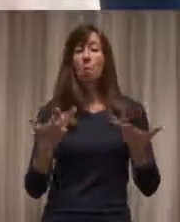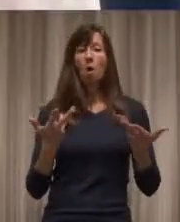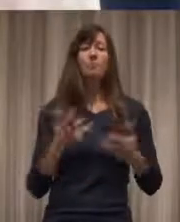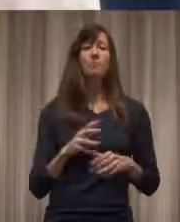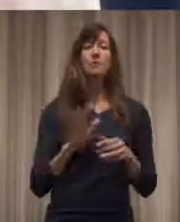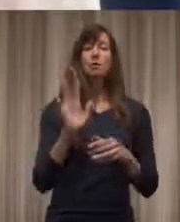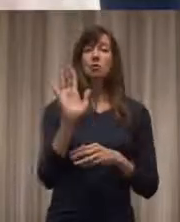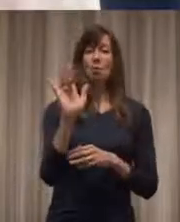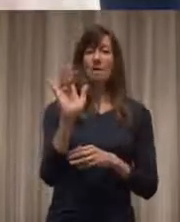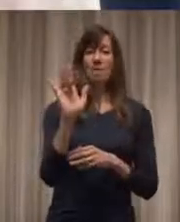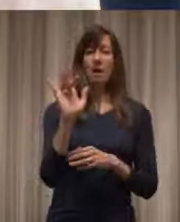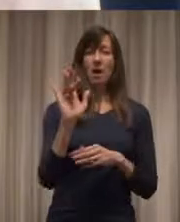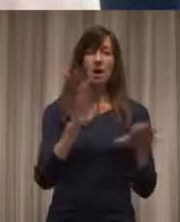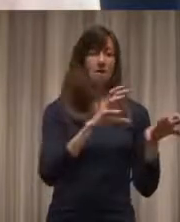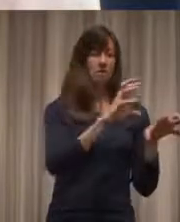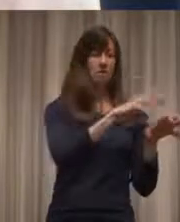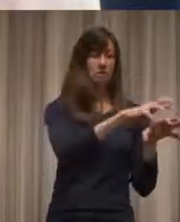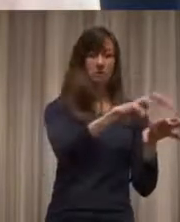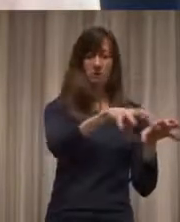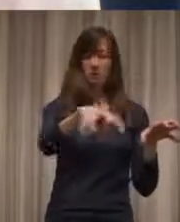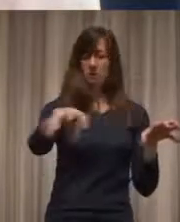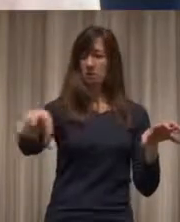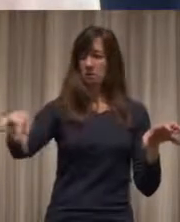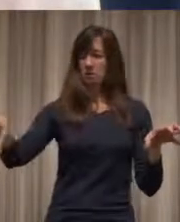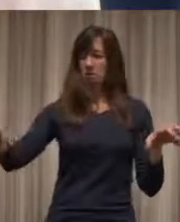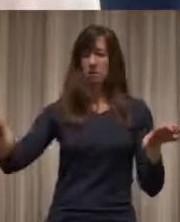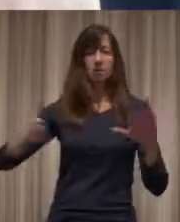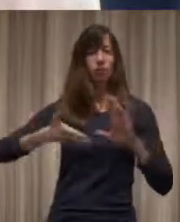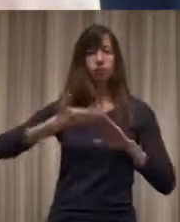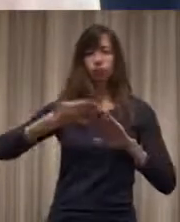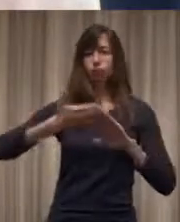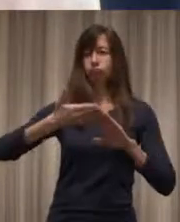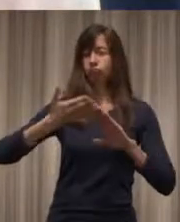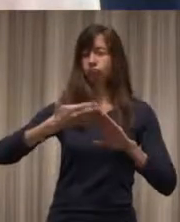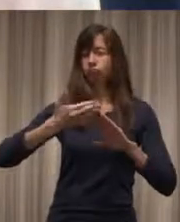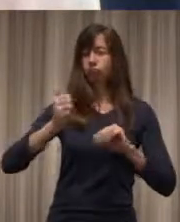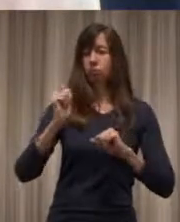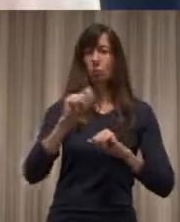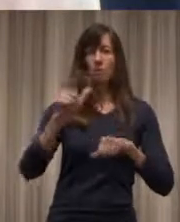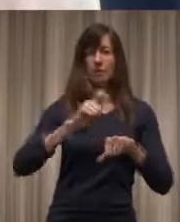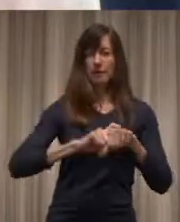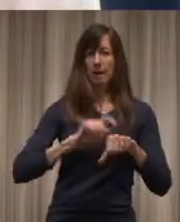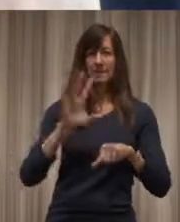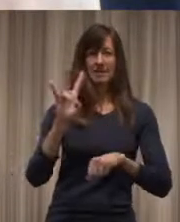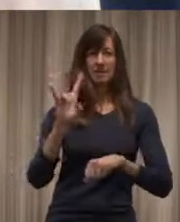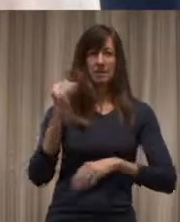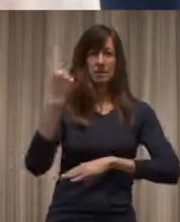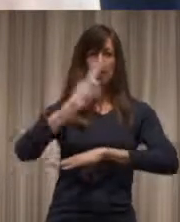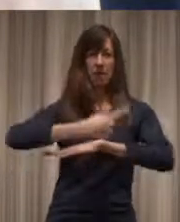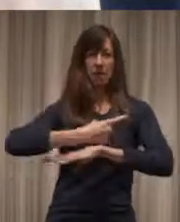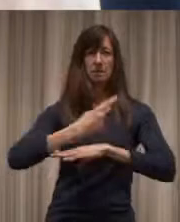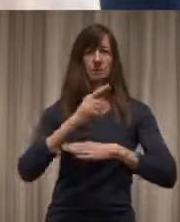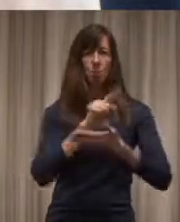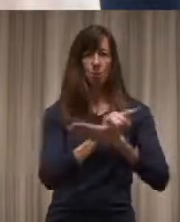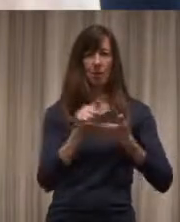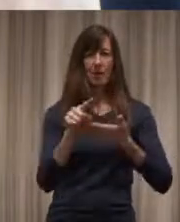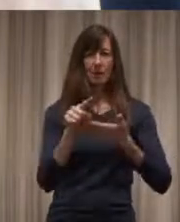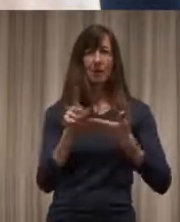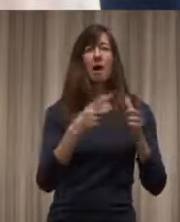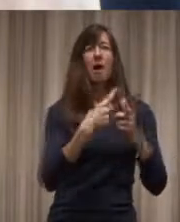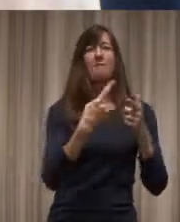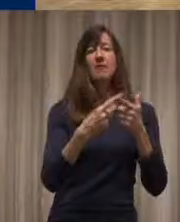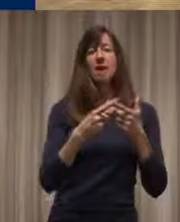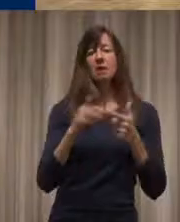running at all times through those 7 days a week, and then about 80 sites where folks will sit and wait and be monitored